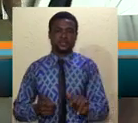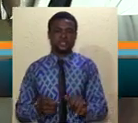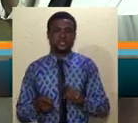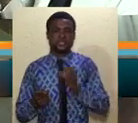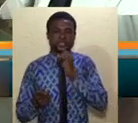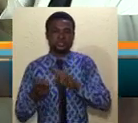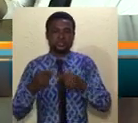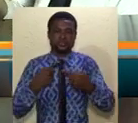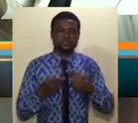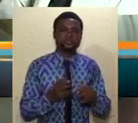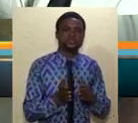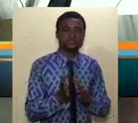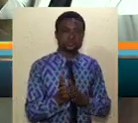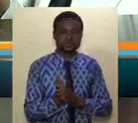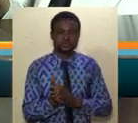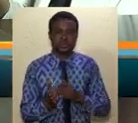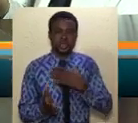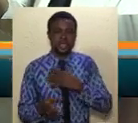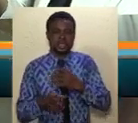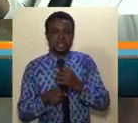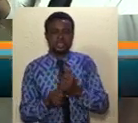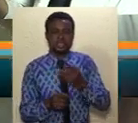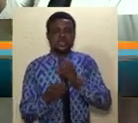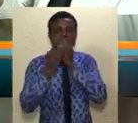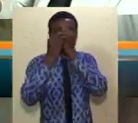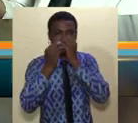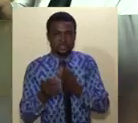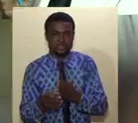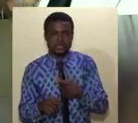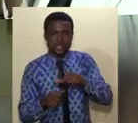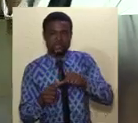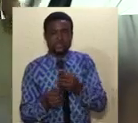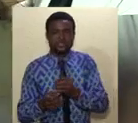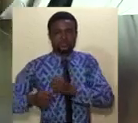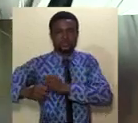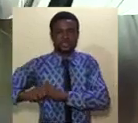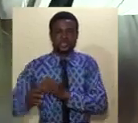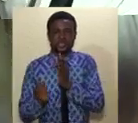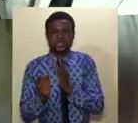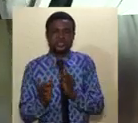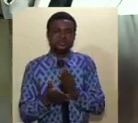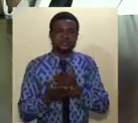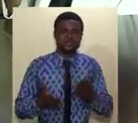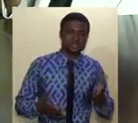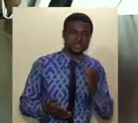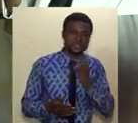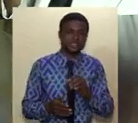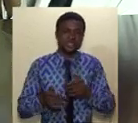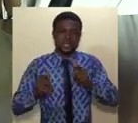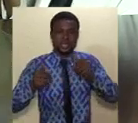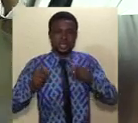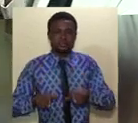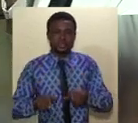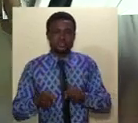rights, information about body safety, protection, and then if something is happening to you that